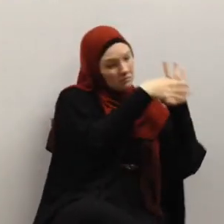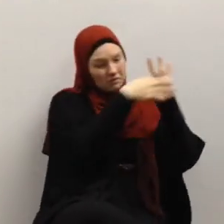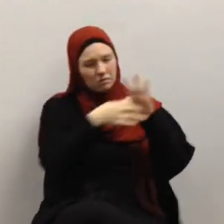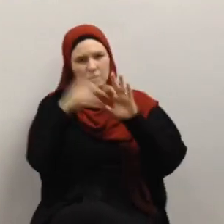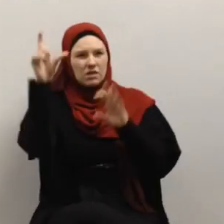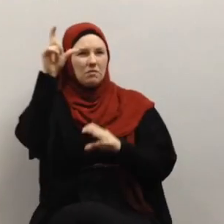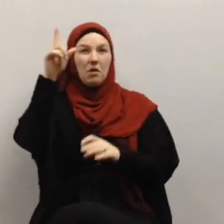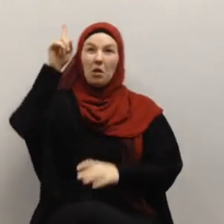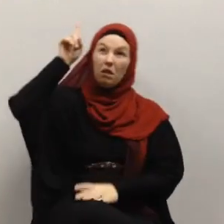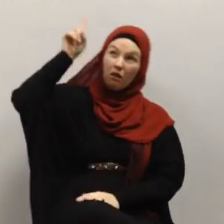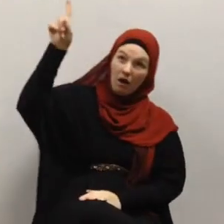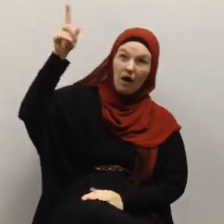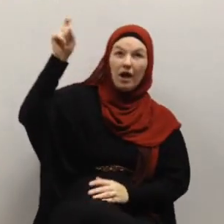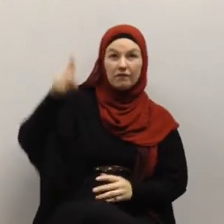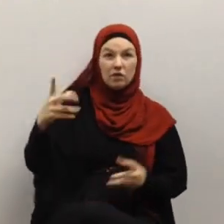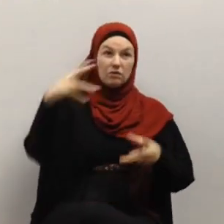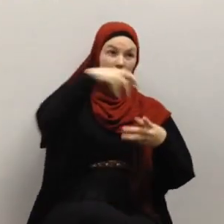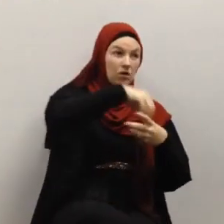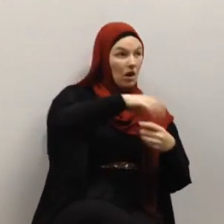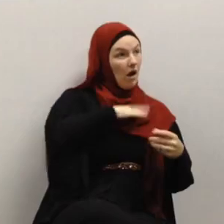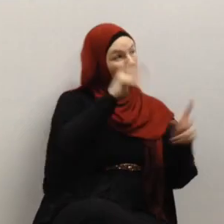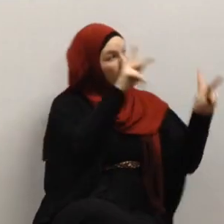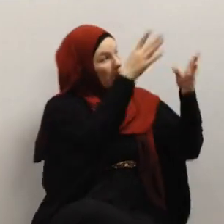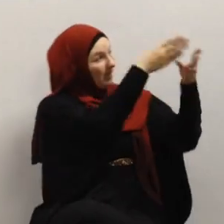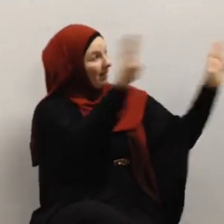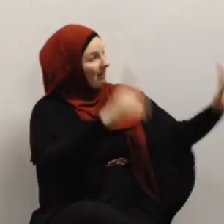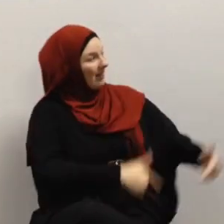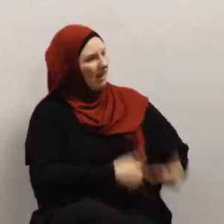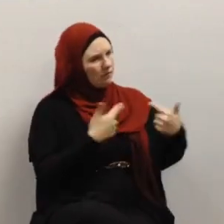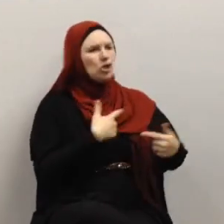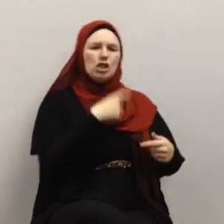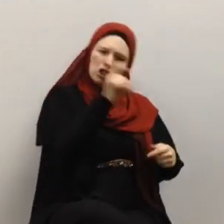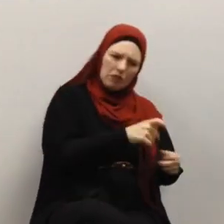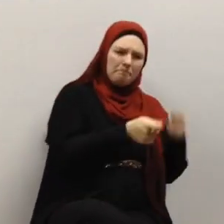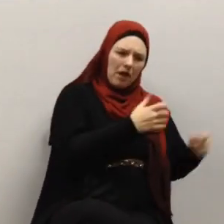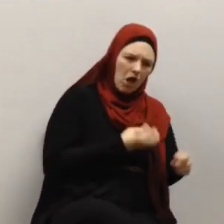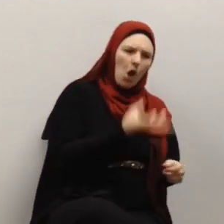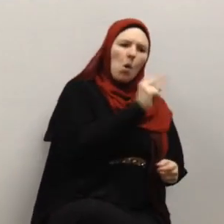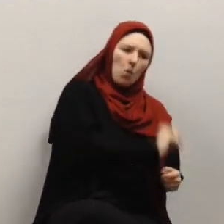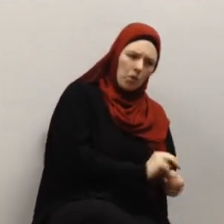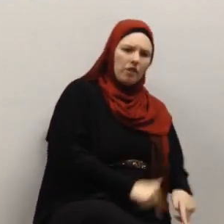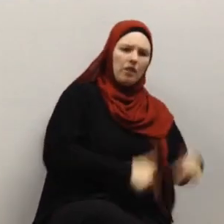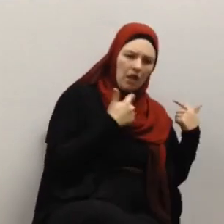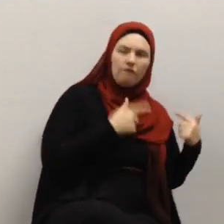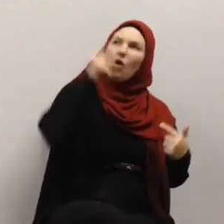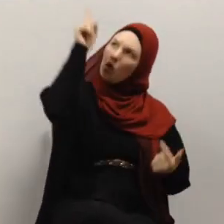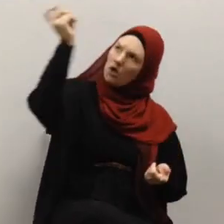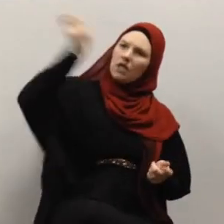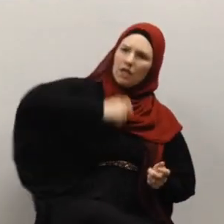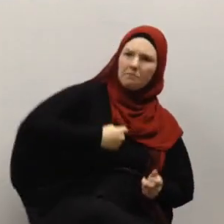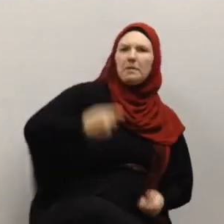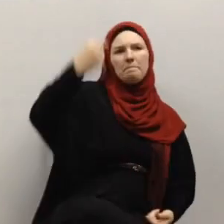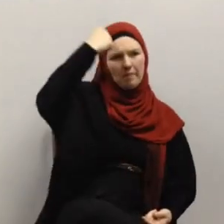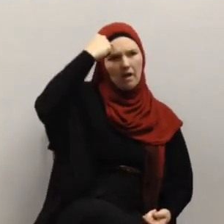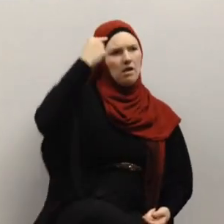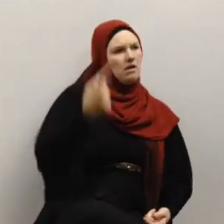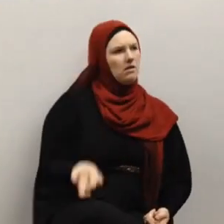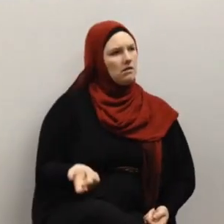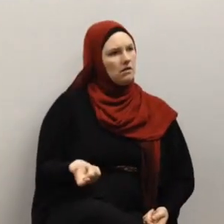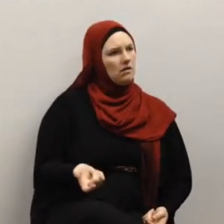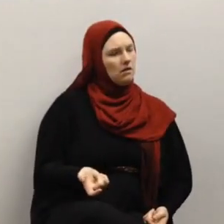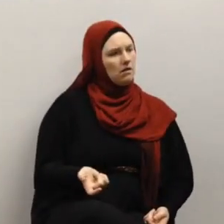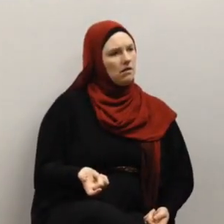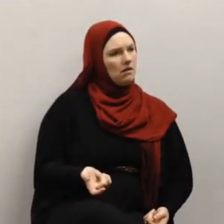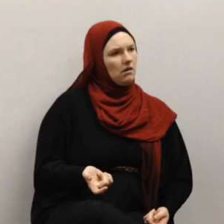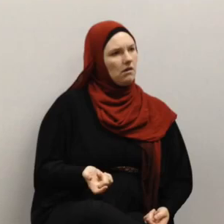do with our public life? We should manage our life. Allah gave us a mind to think and reflect.